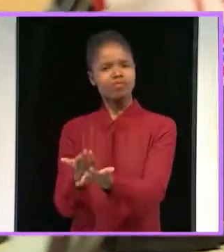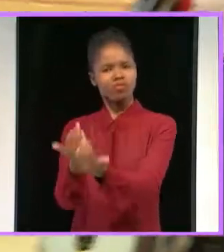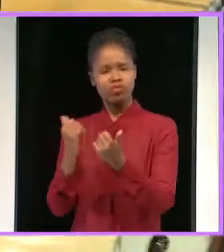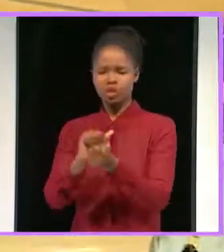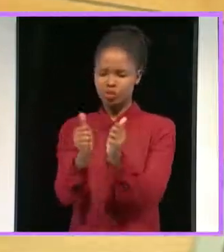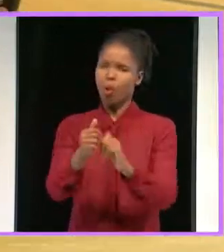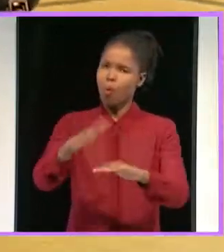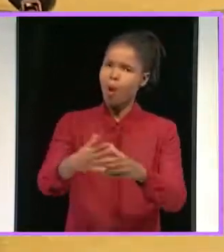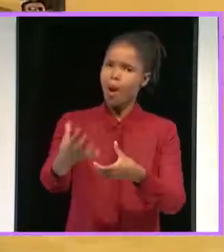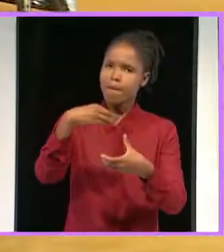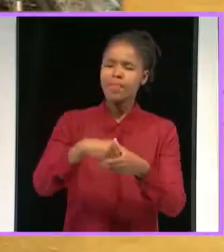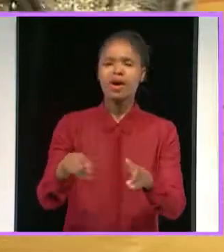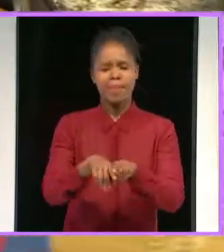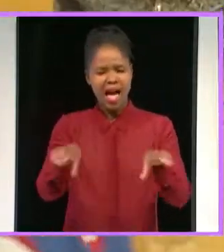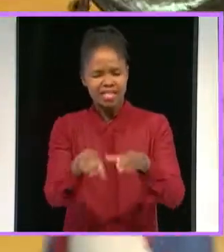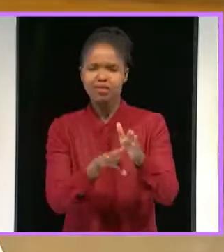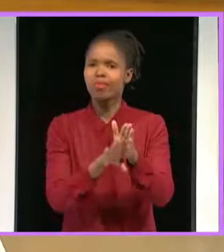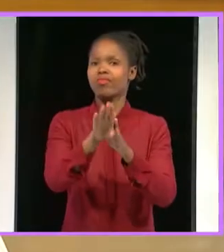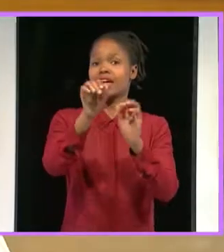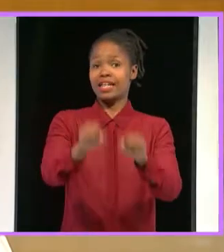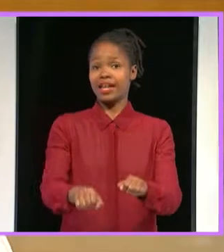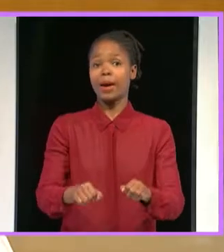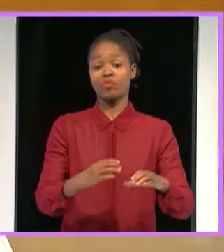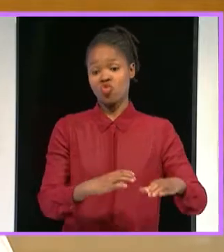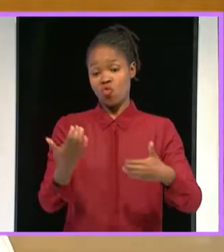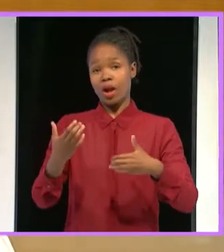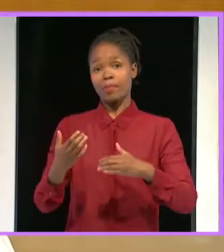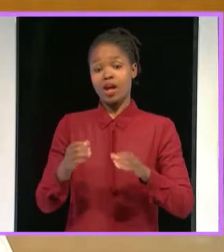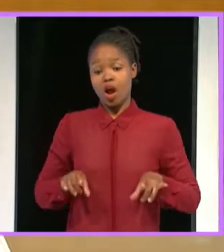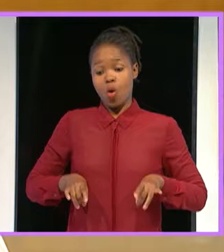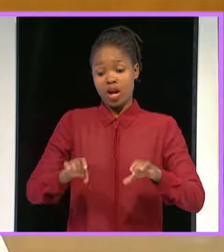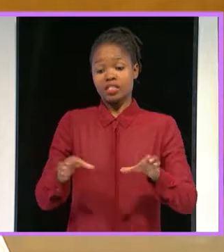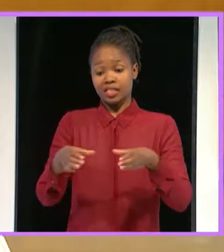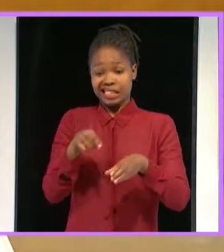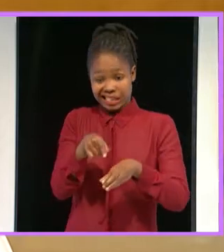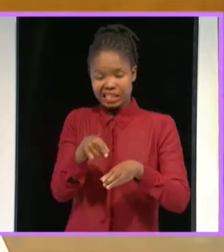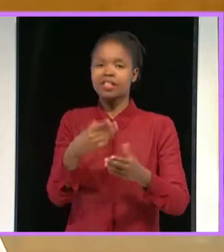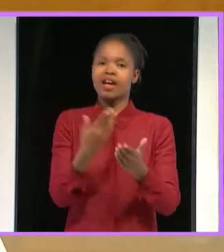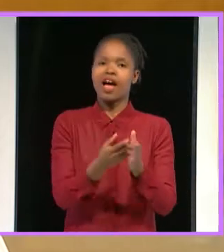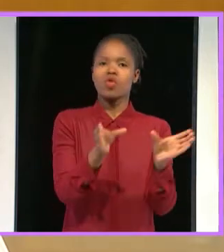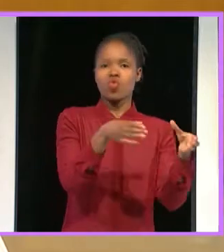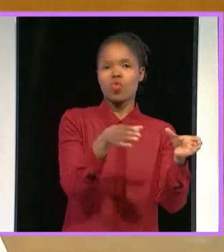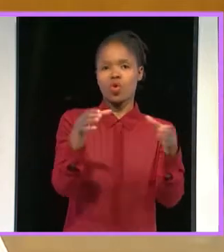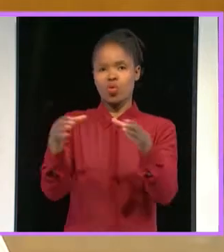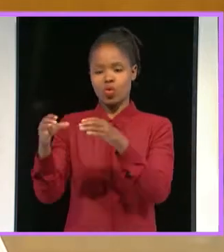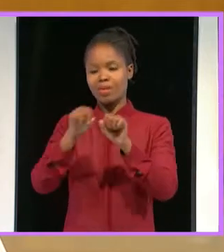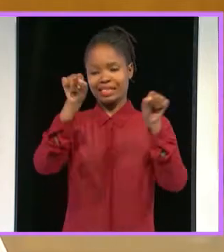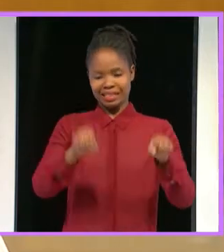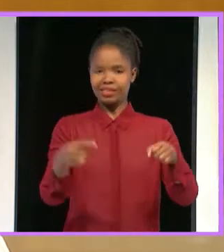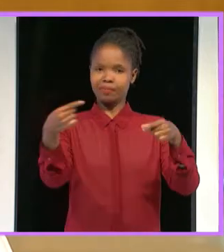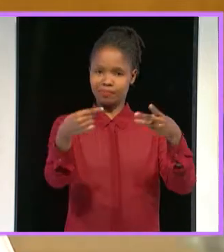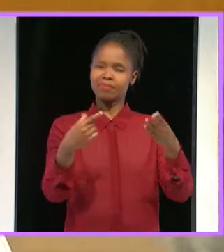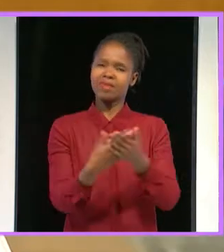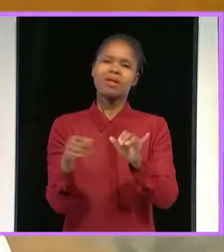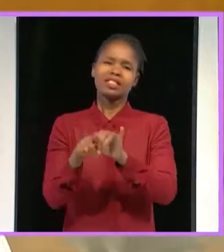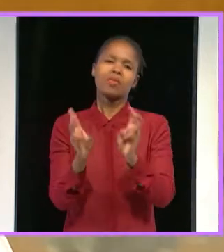into sport and create more activity. In wheelchair rugby, there's a classification system, as it is with all sporting